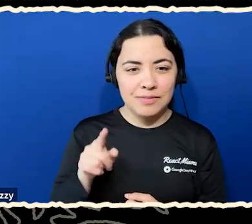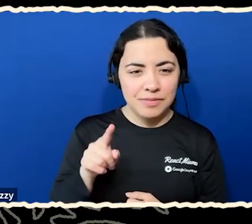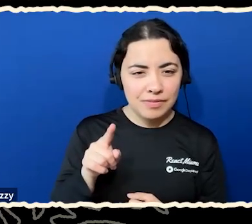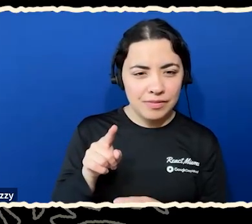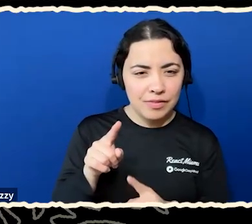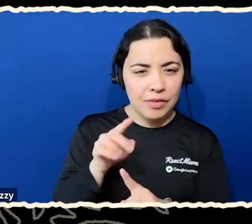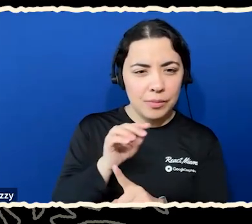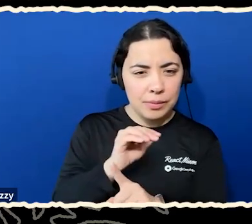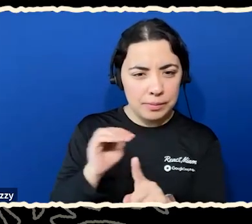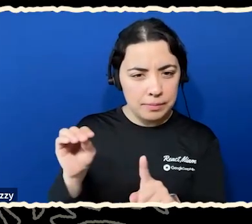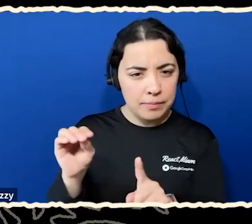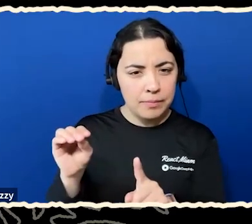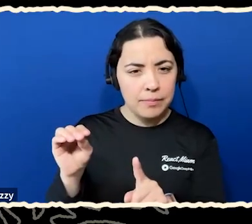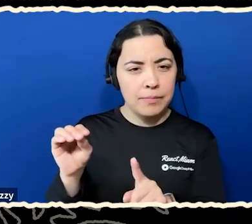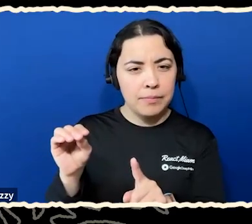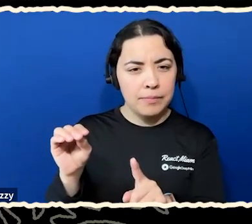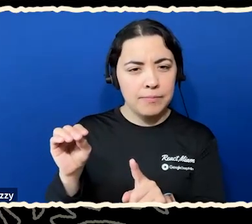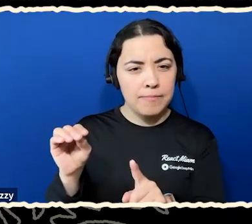be good now.